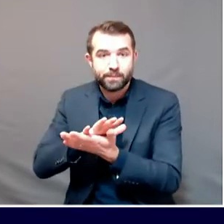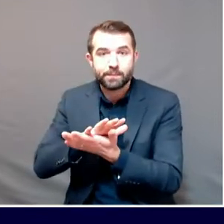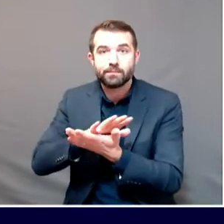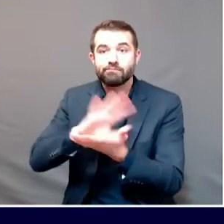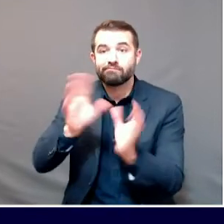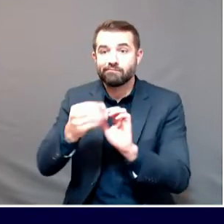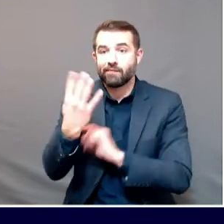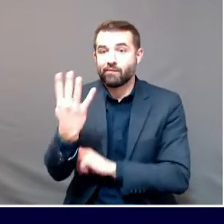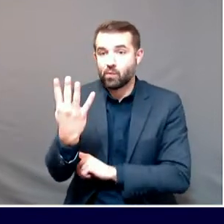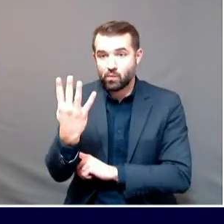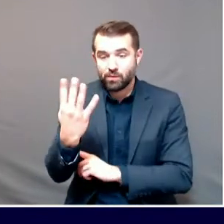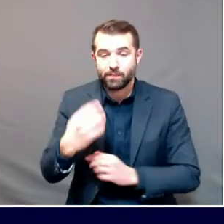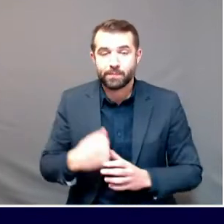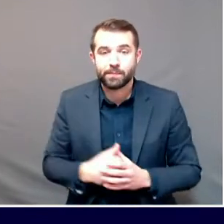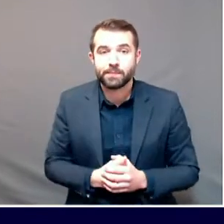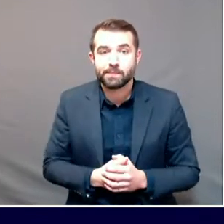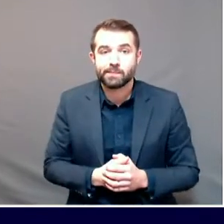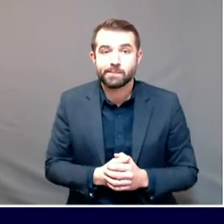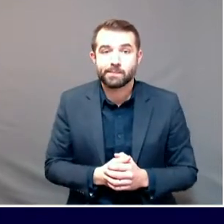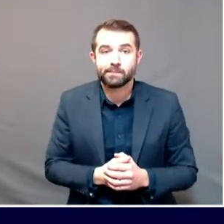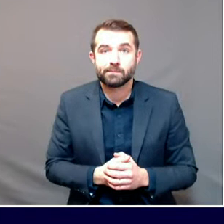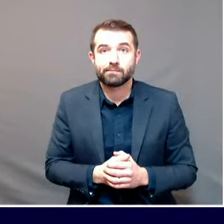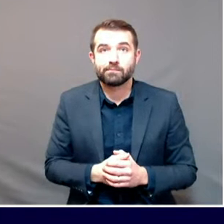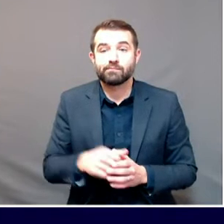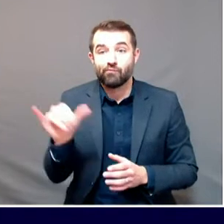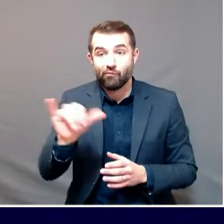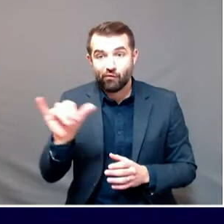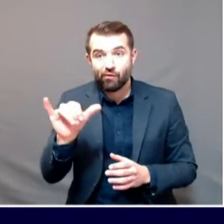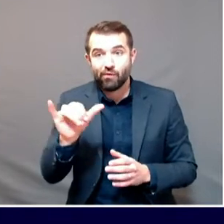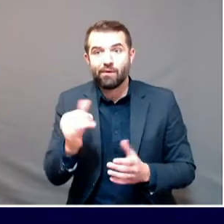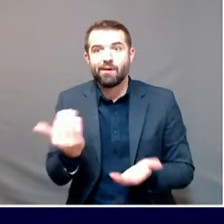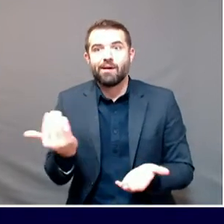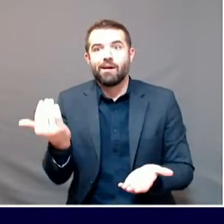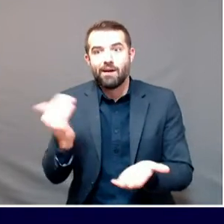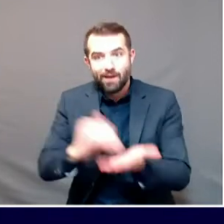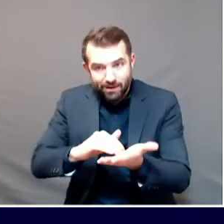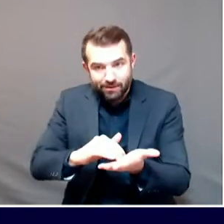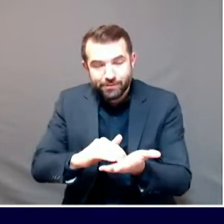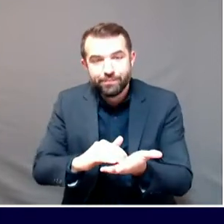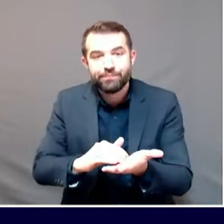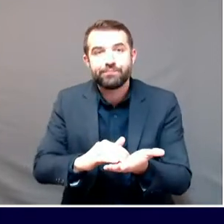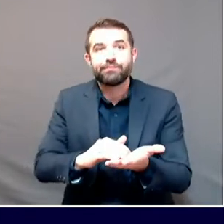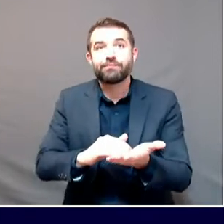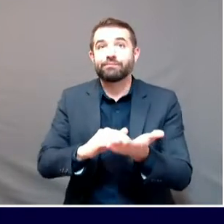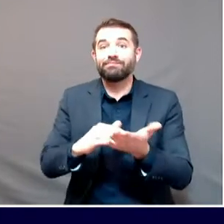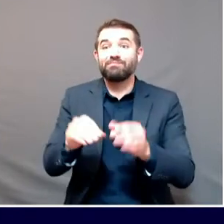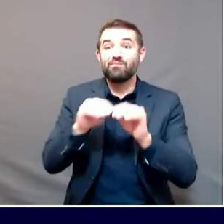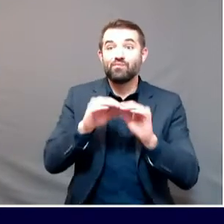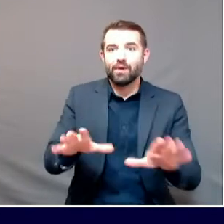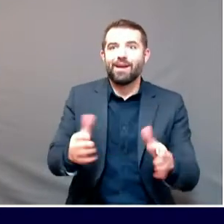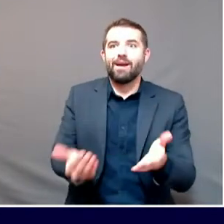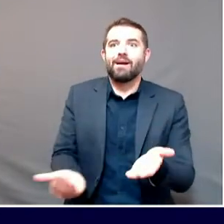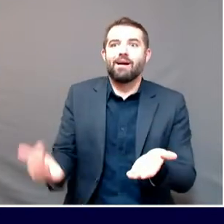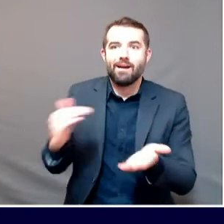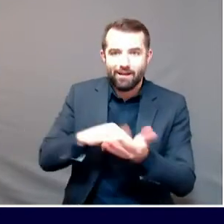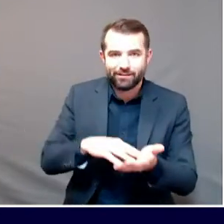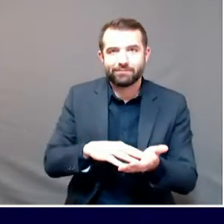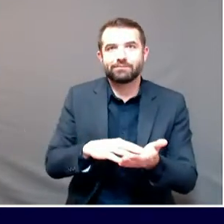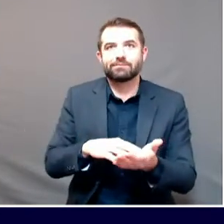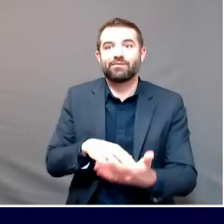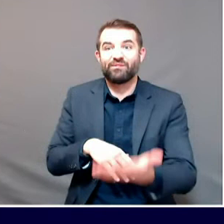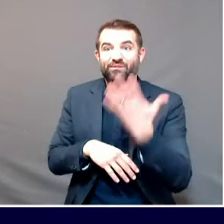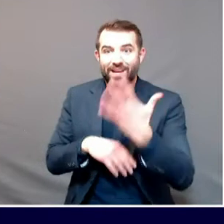Maine CDC has reopened 5 outbreak investigations, all 5 of which happen to be in school